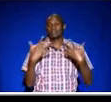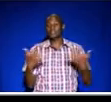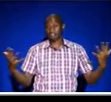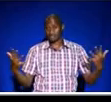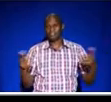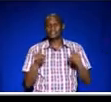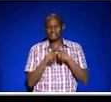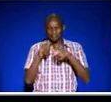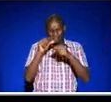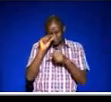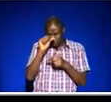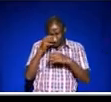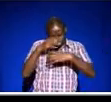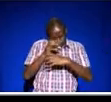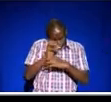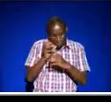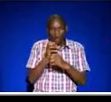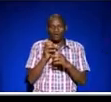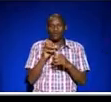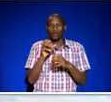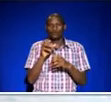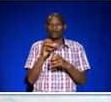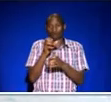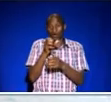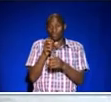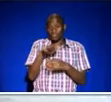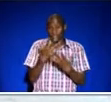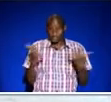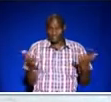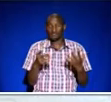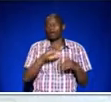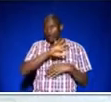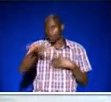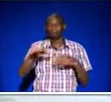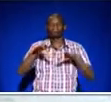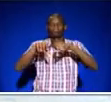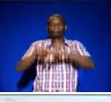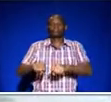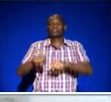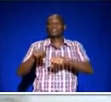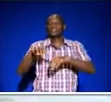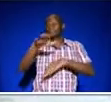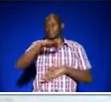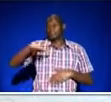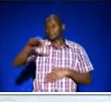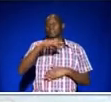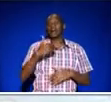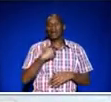Even microscopic organisms, all these are matter because they occupy space and they have